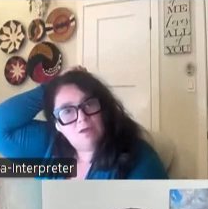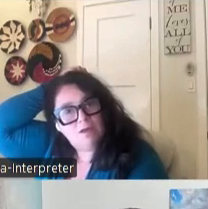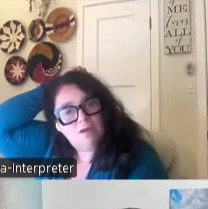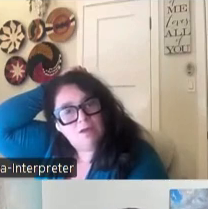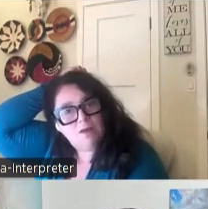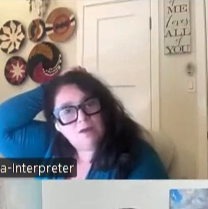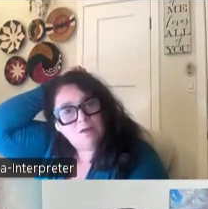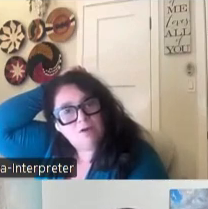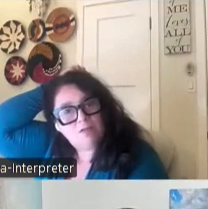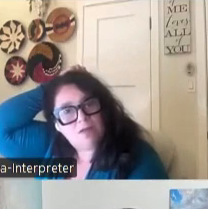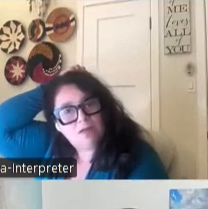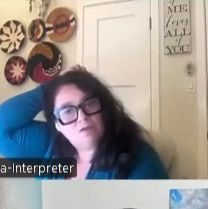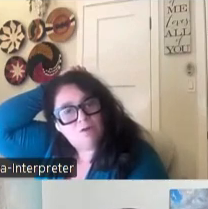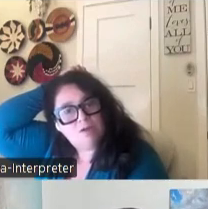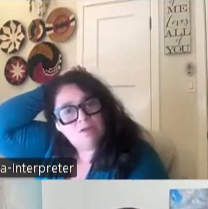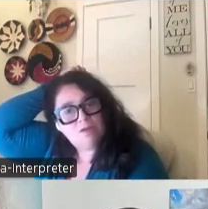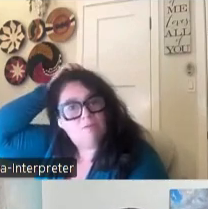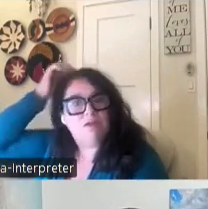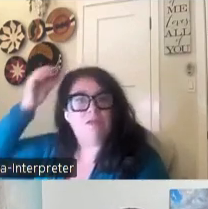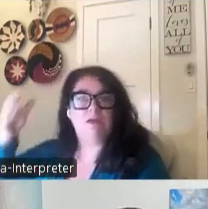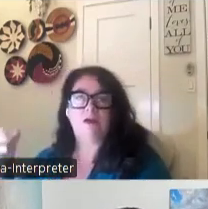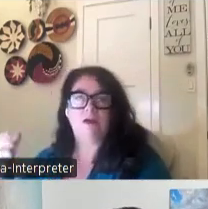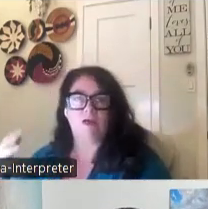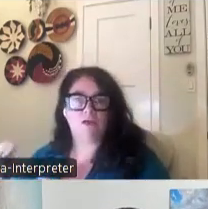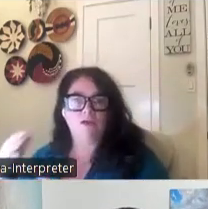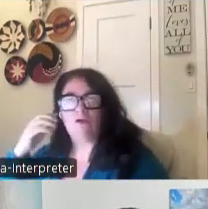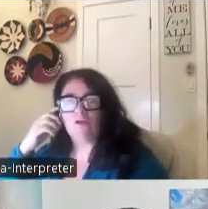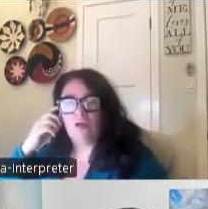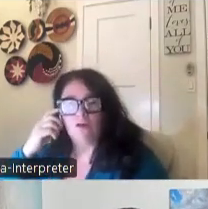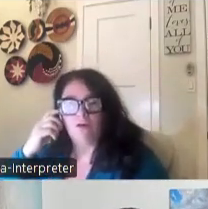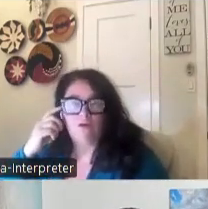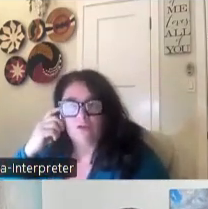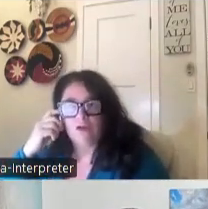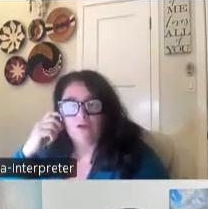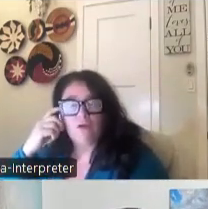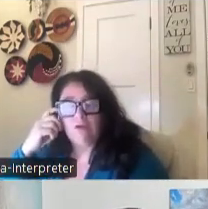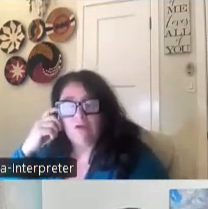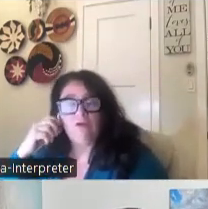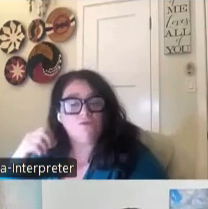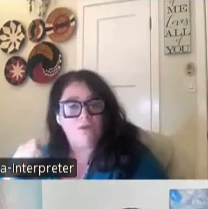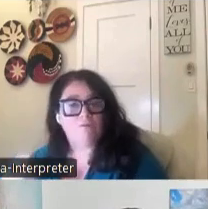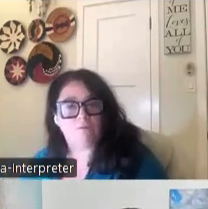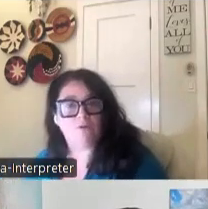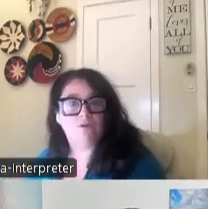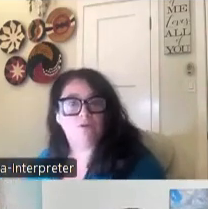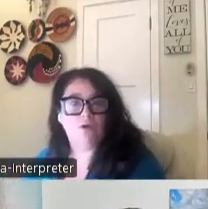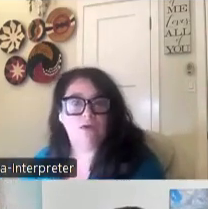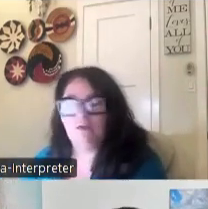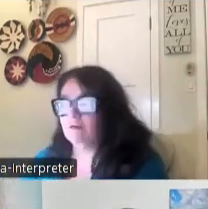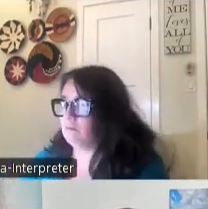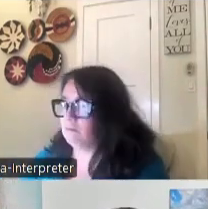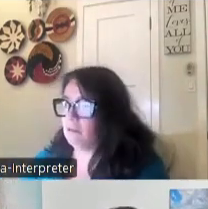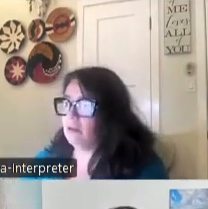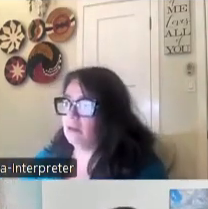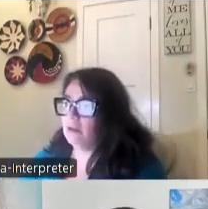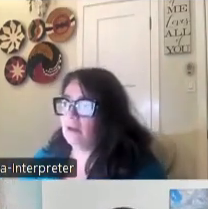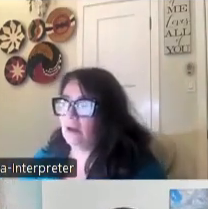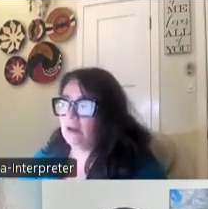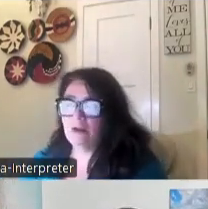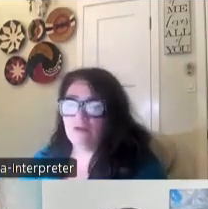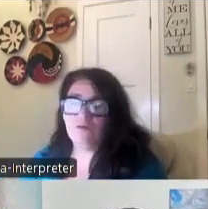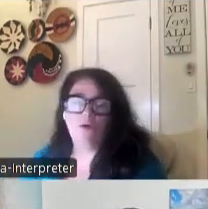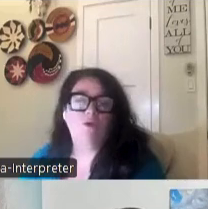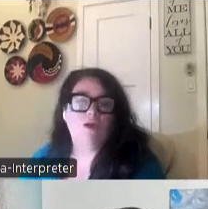that I've seen in some headlines recently, we still don't really know. This is actually one of the larger uncertainties,